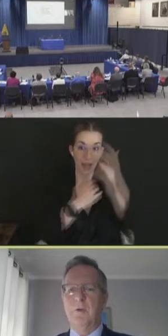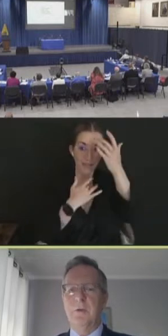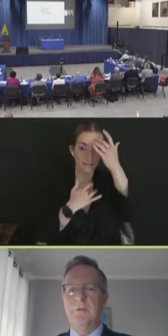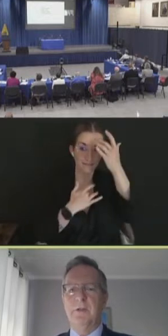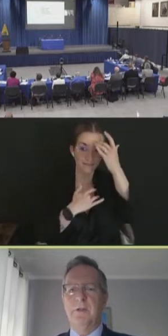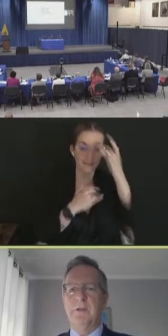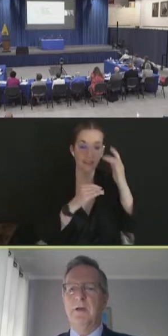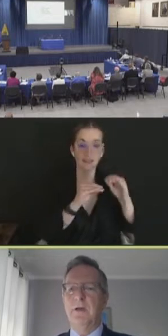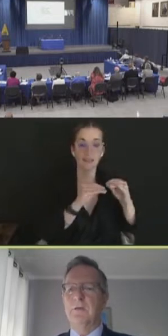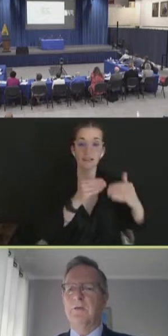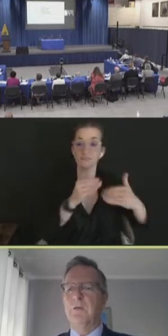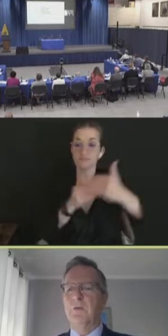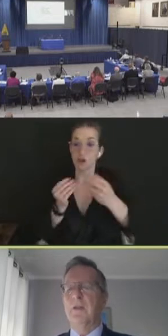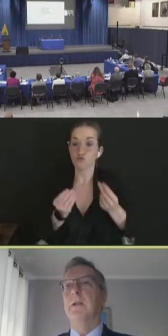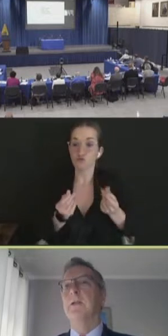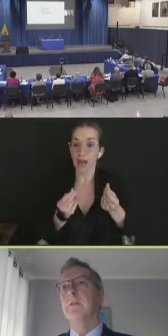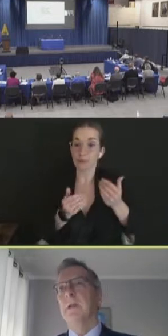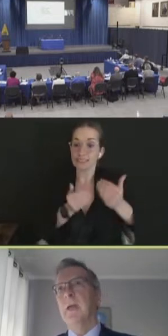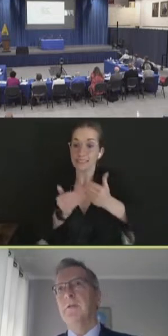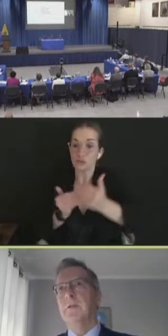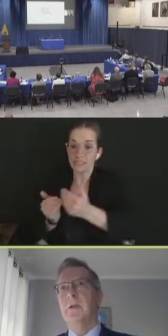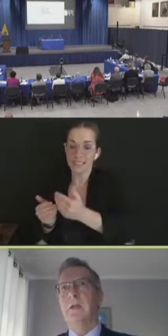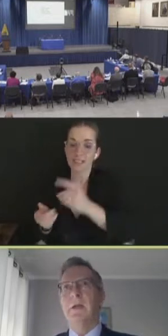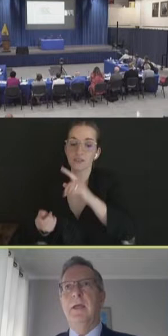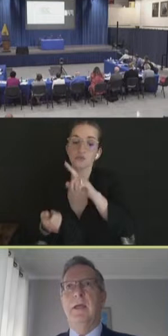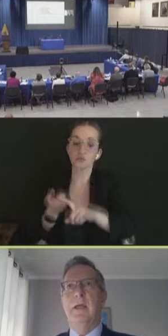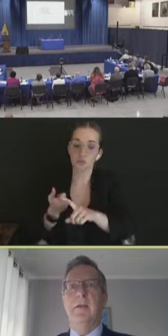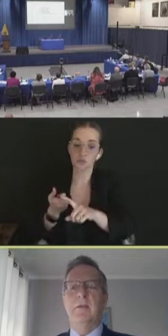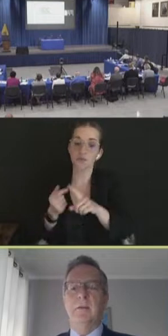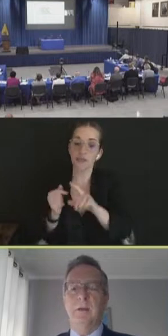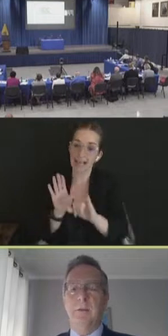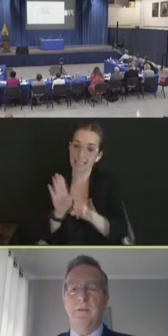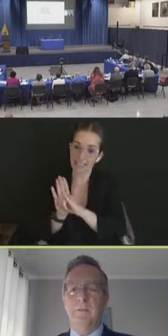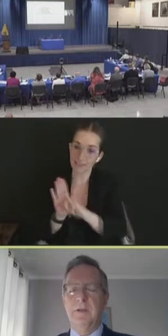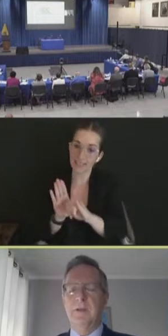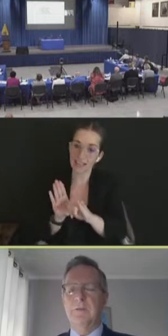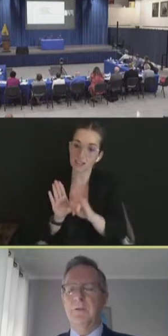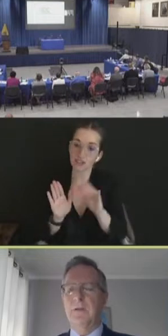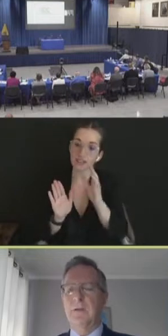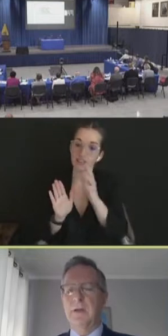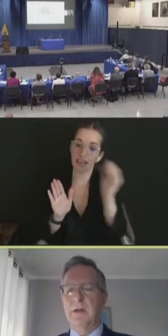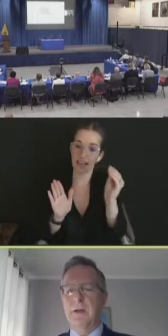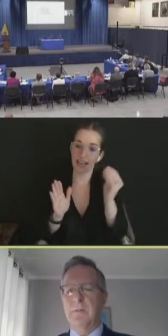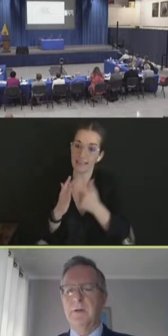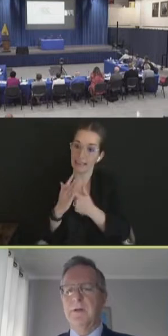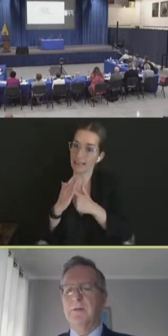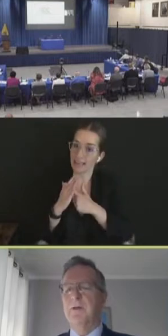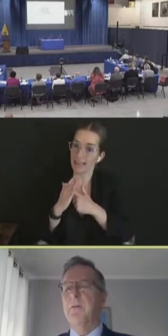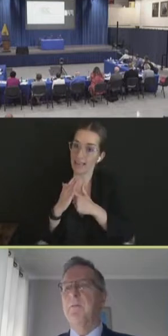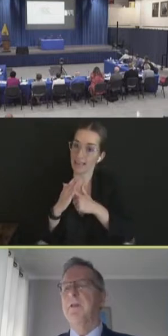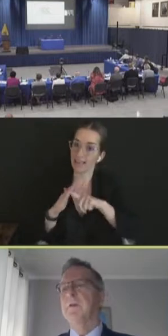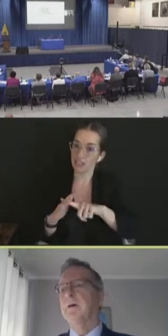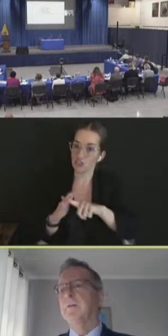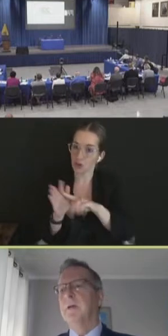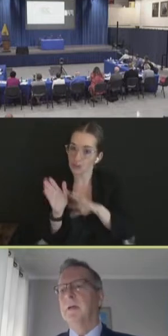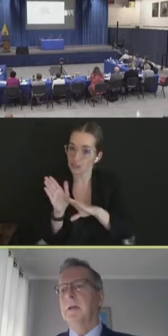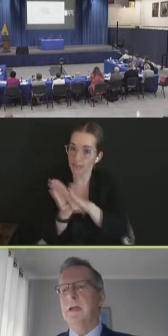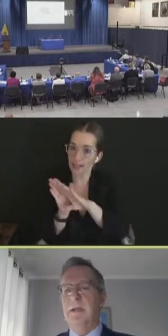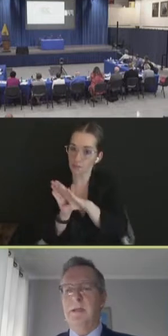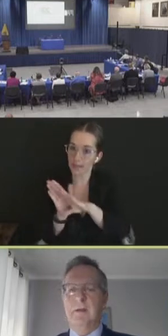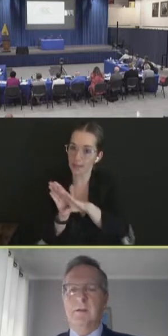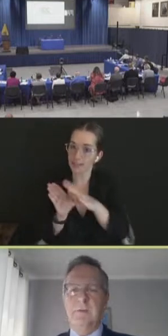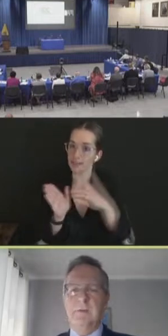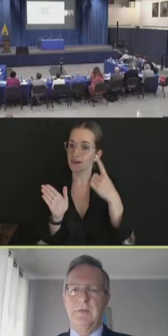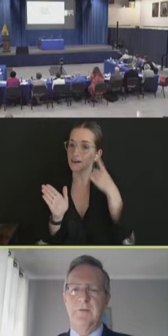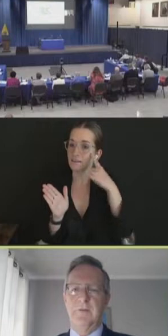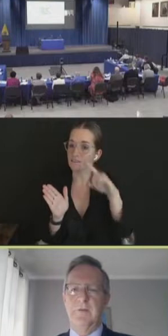rapid sequencing to the identification and initial development of